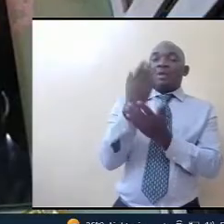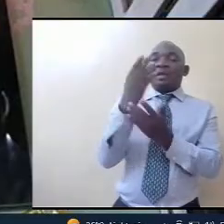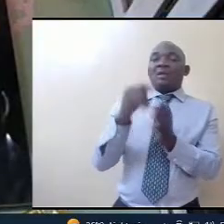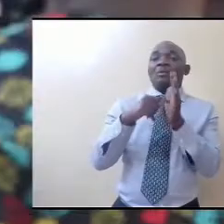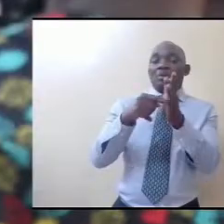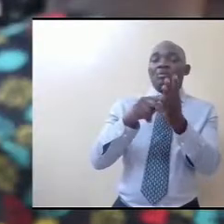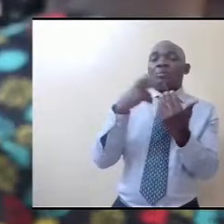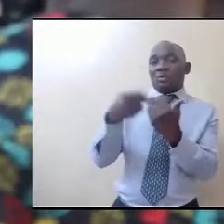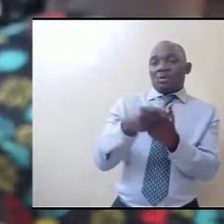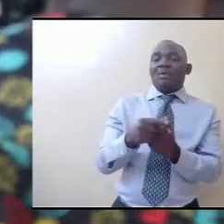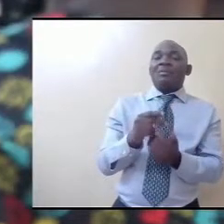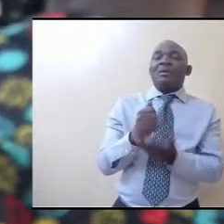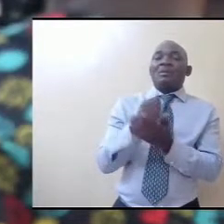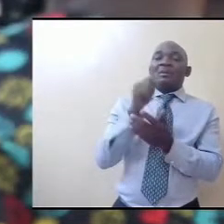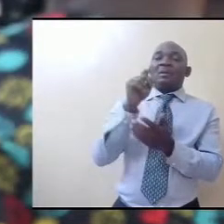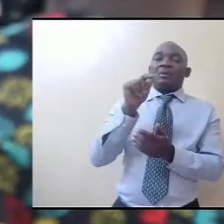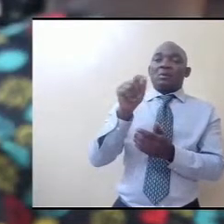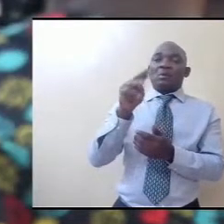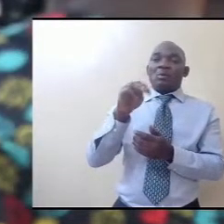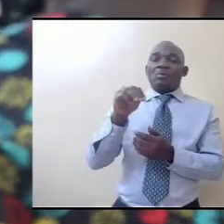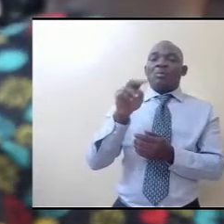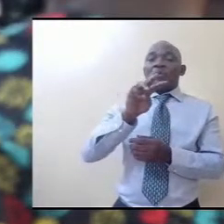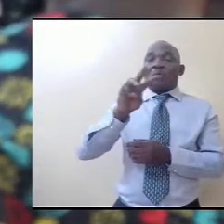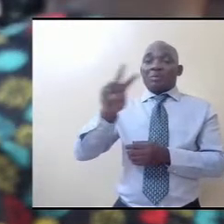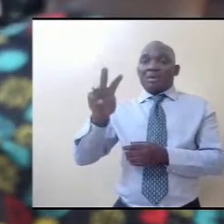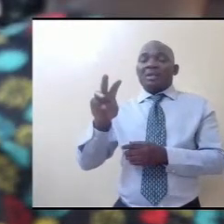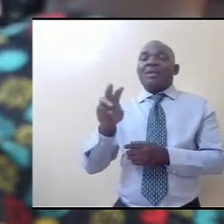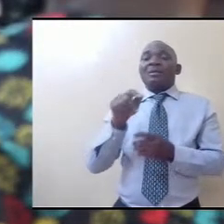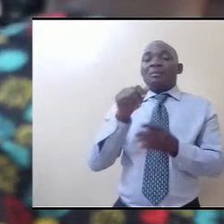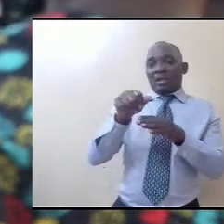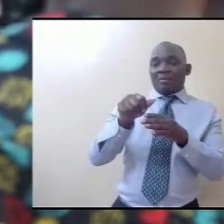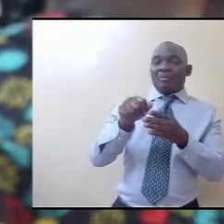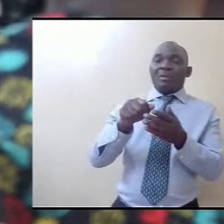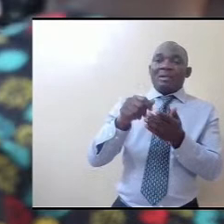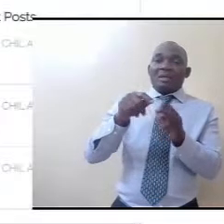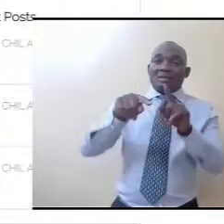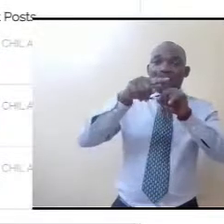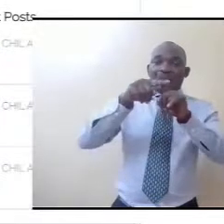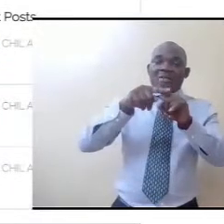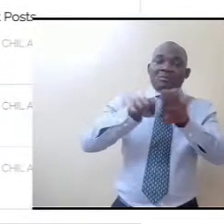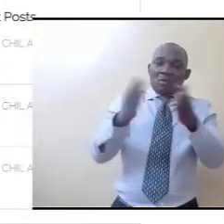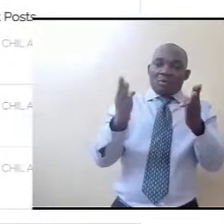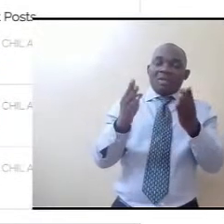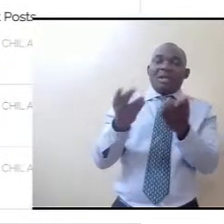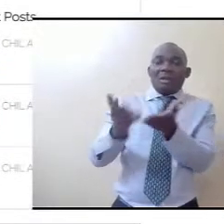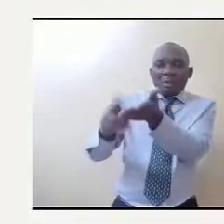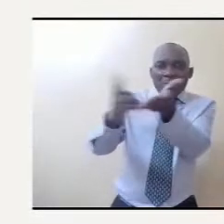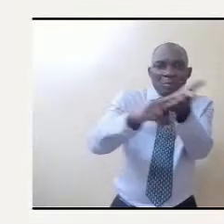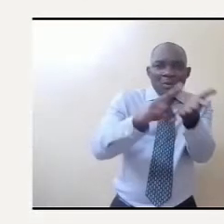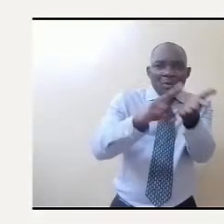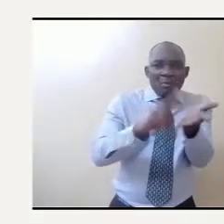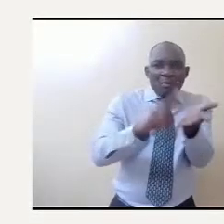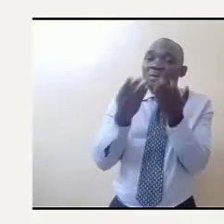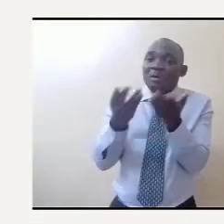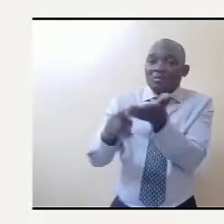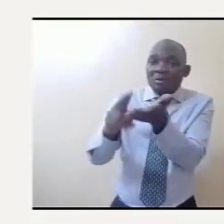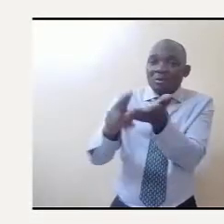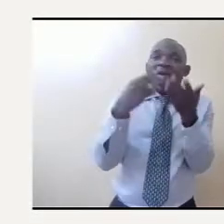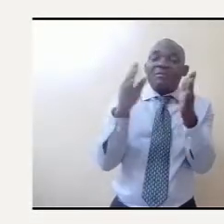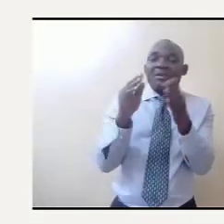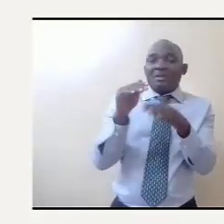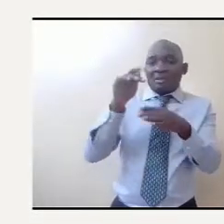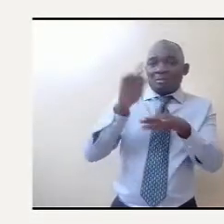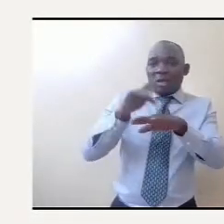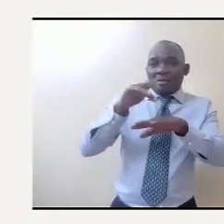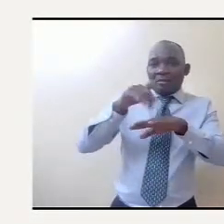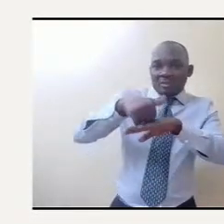h4porganization.org, and the Helping Hand Show website, helpinghandshow.com. On this website, click on the process tab from the menu and fill the displayed